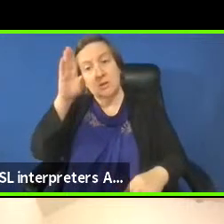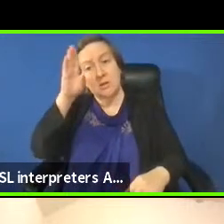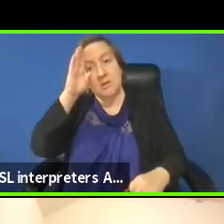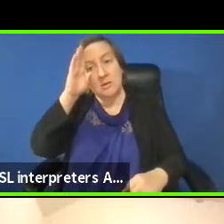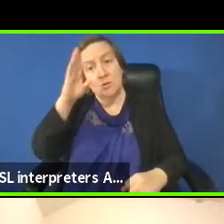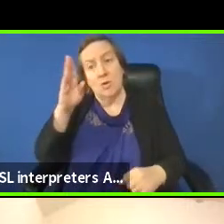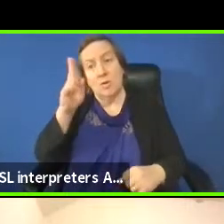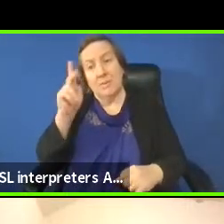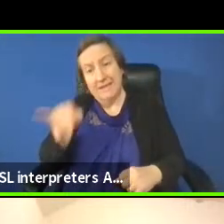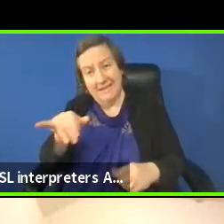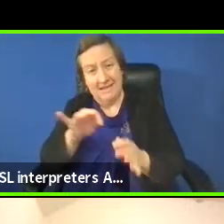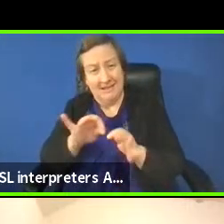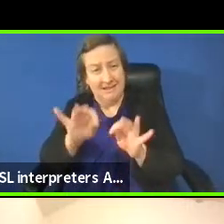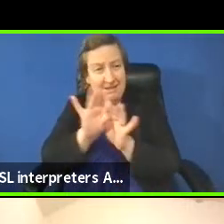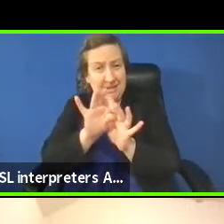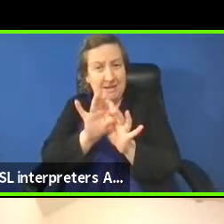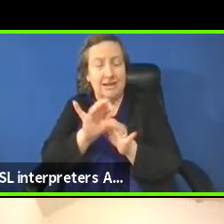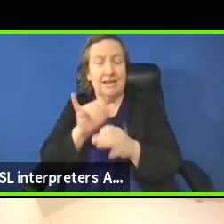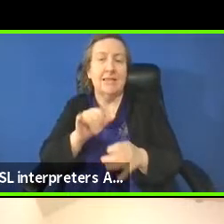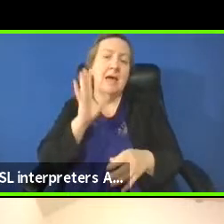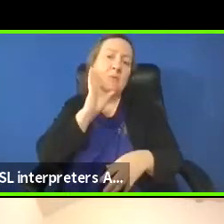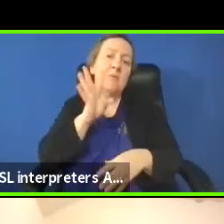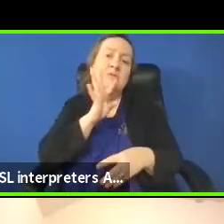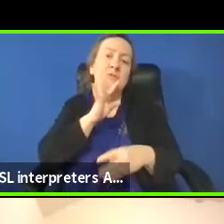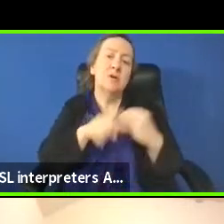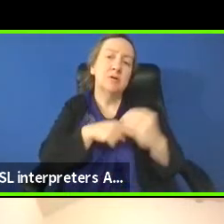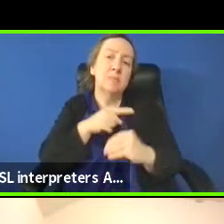key critical, because that's going to talk about